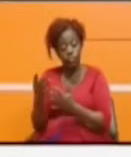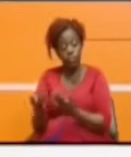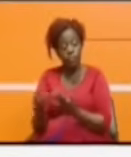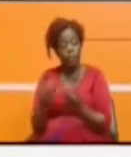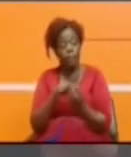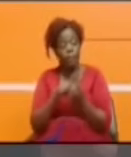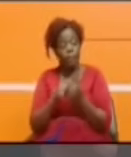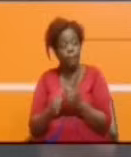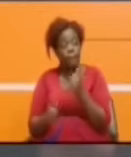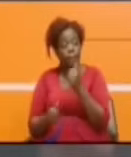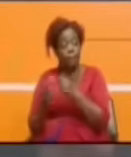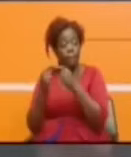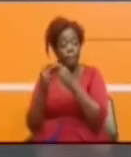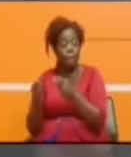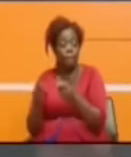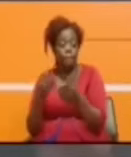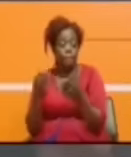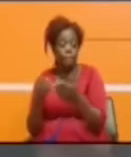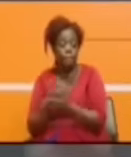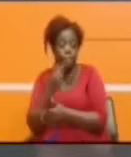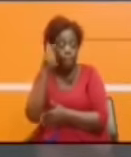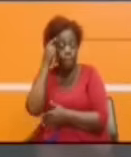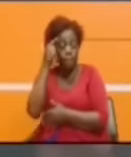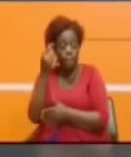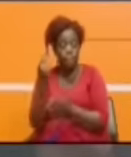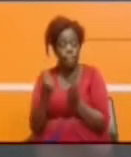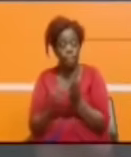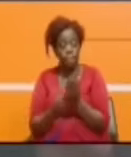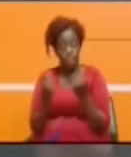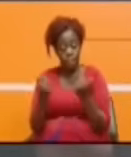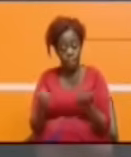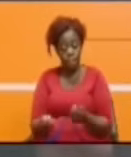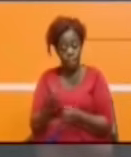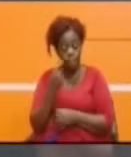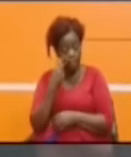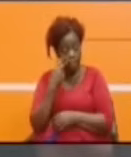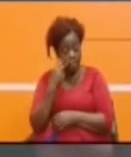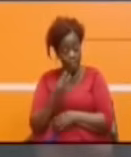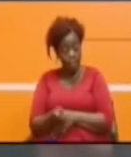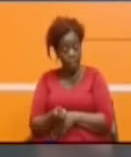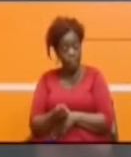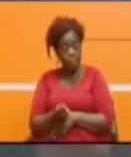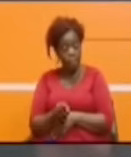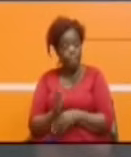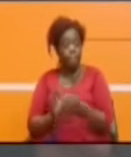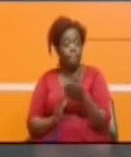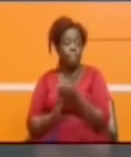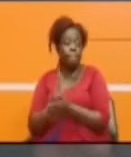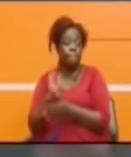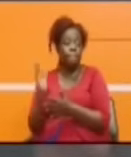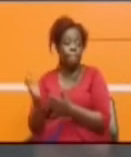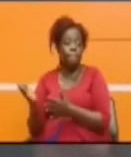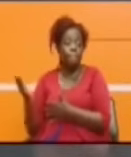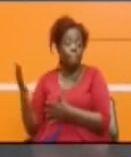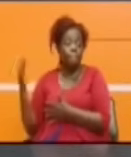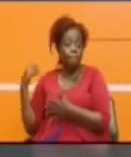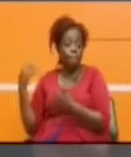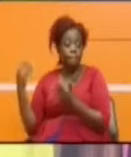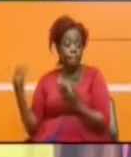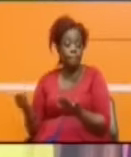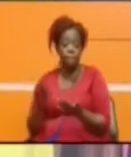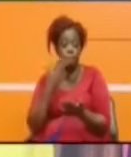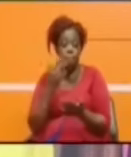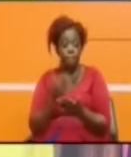which set a new stage for Uganda we see today. Indeed, it was a